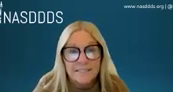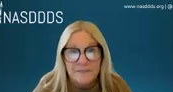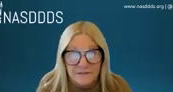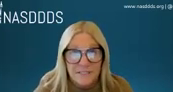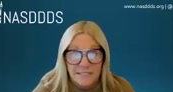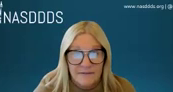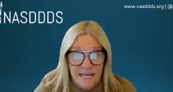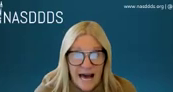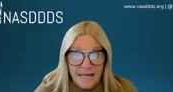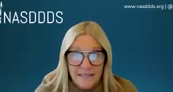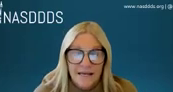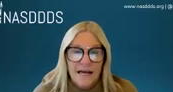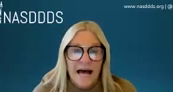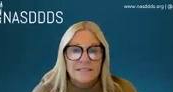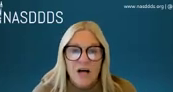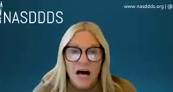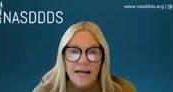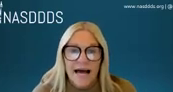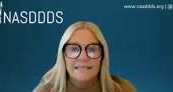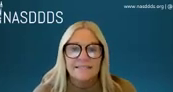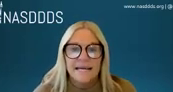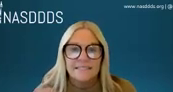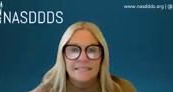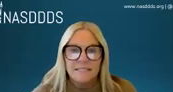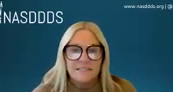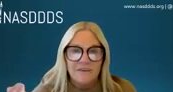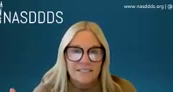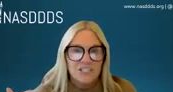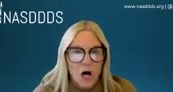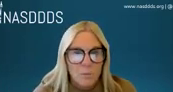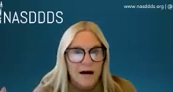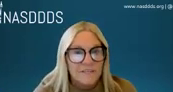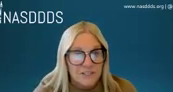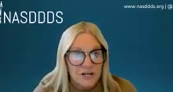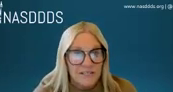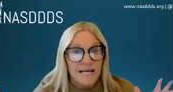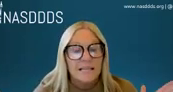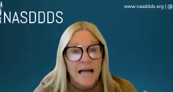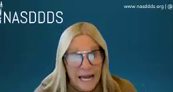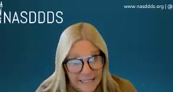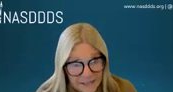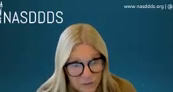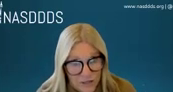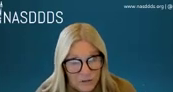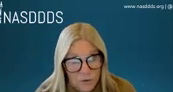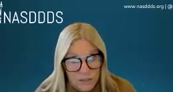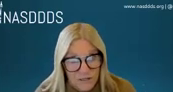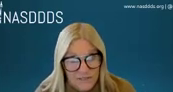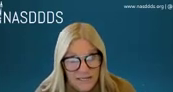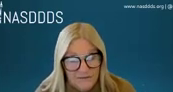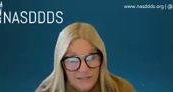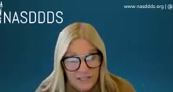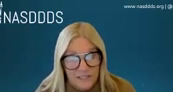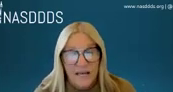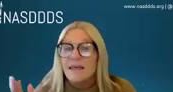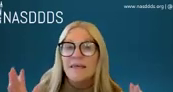in 1915C of the Act, as long as a state's specified scope of the service aligns with those core